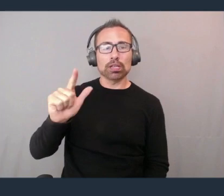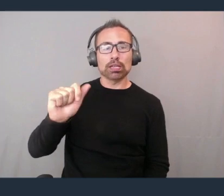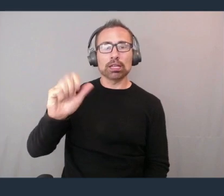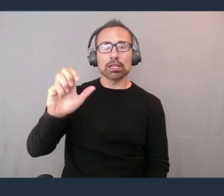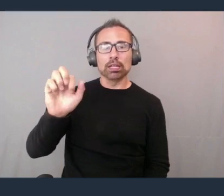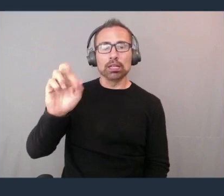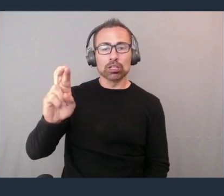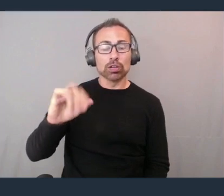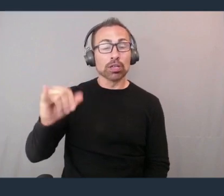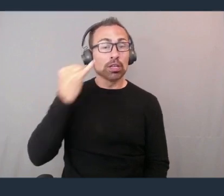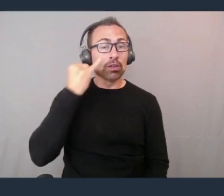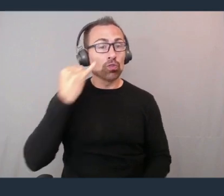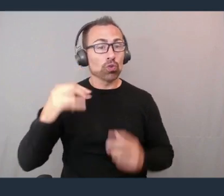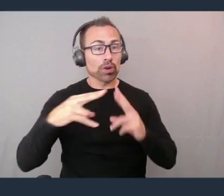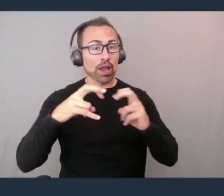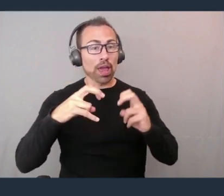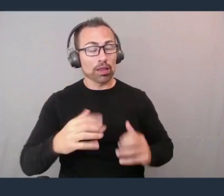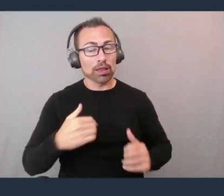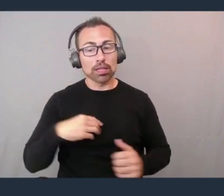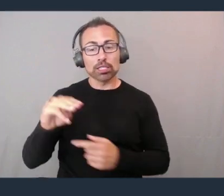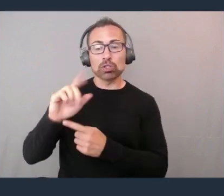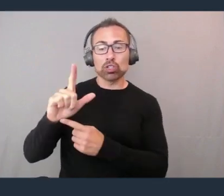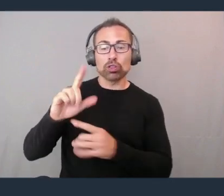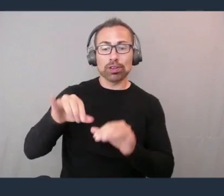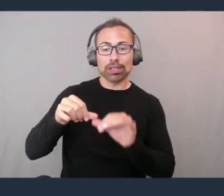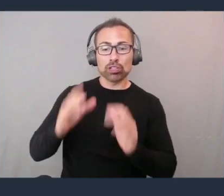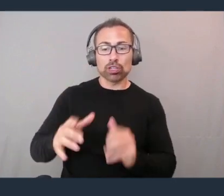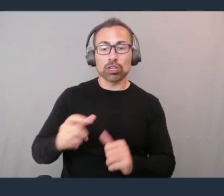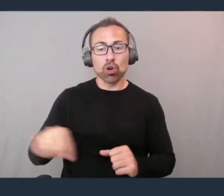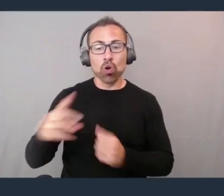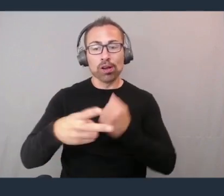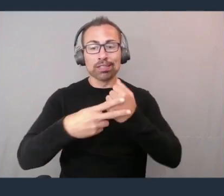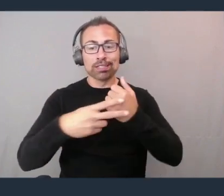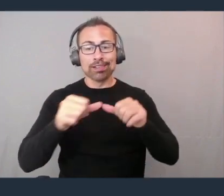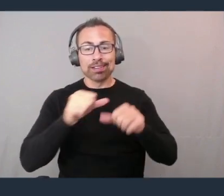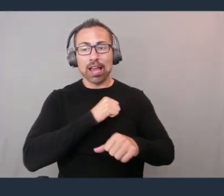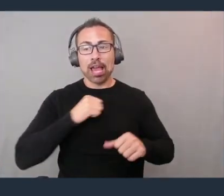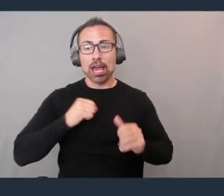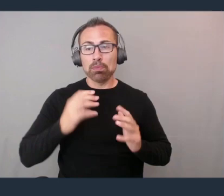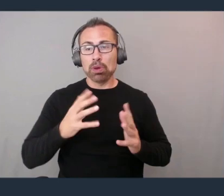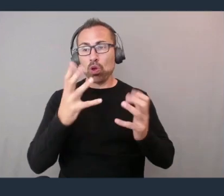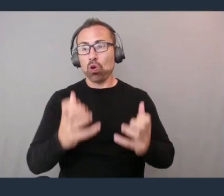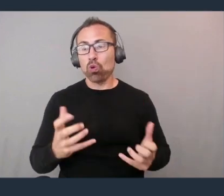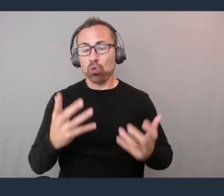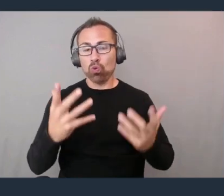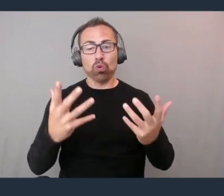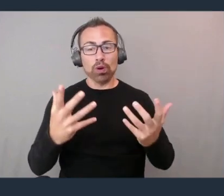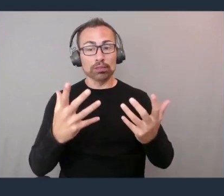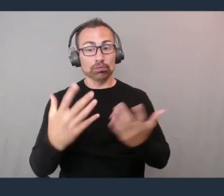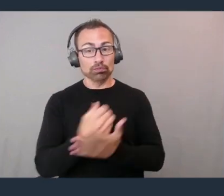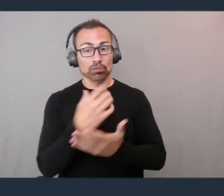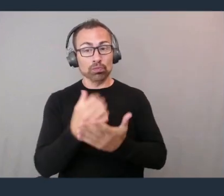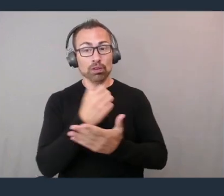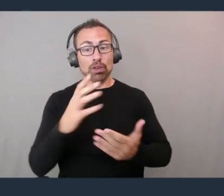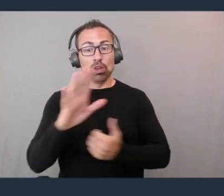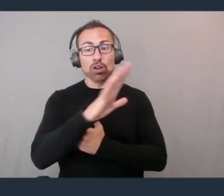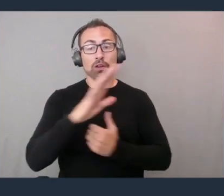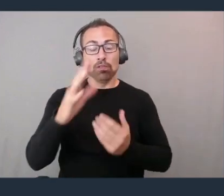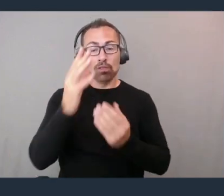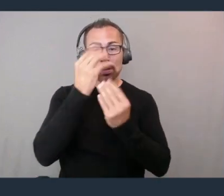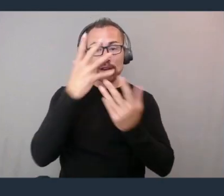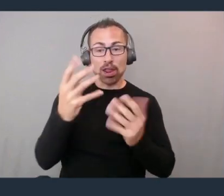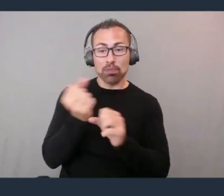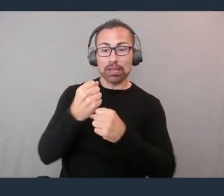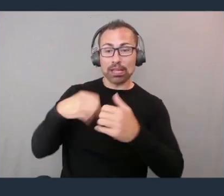a storage admin, or are simply looking to minimize the storage costs of your valuable cold data while keeping it accessible,